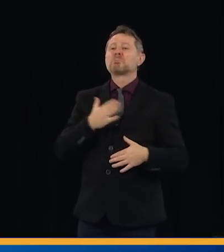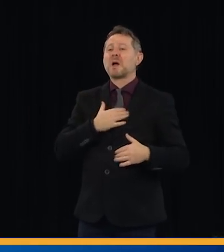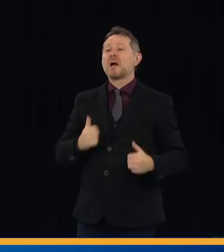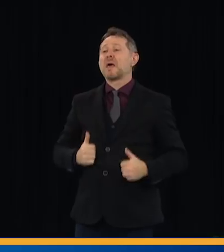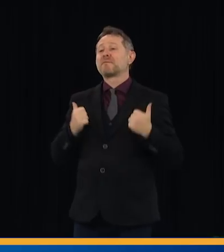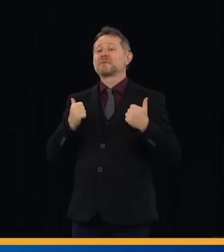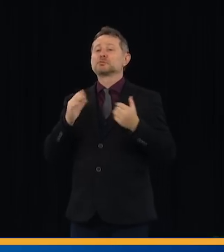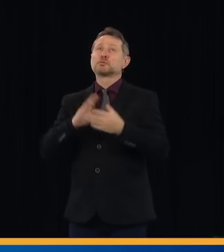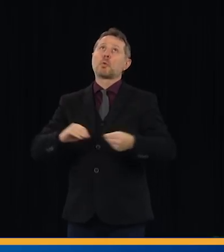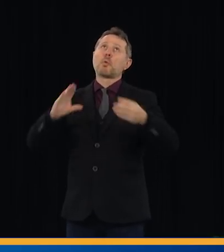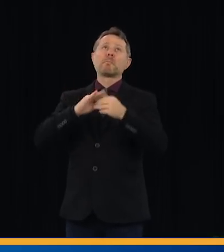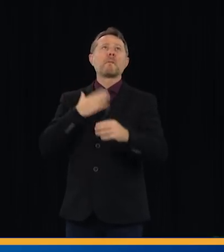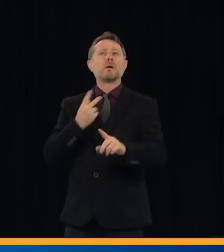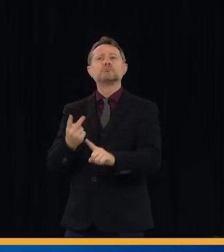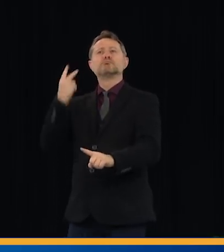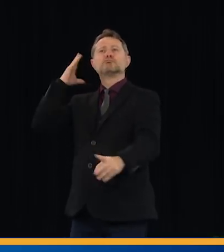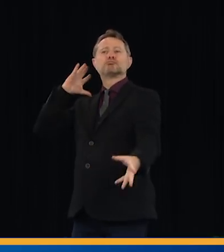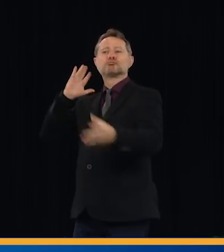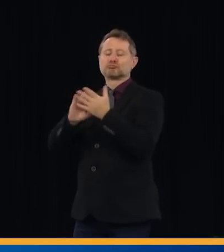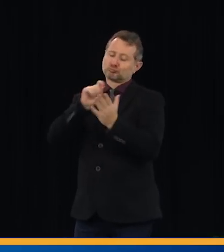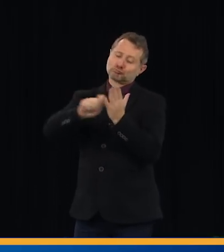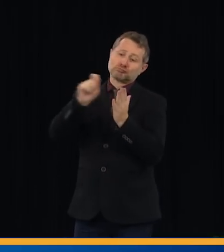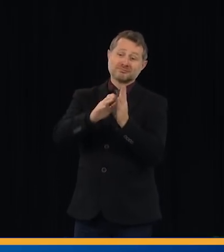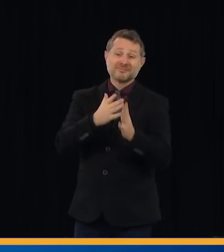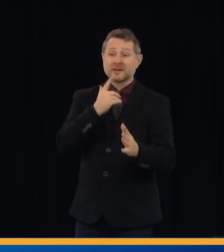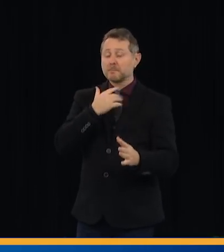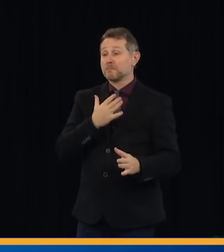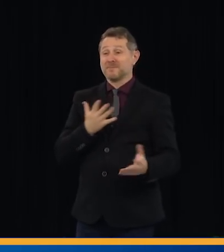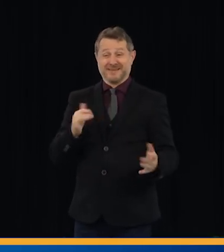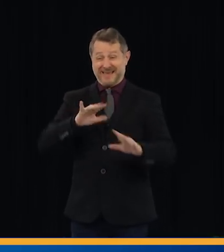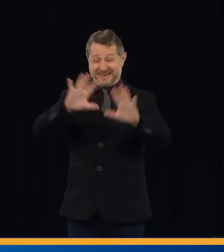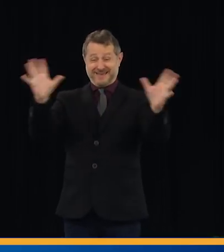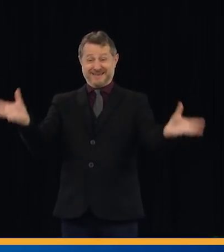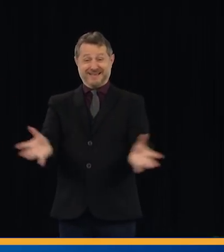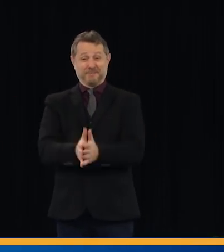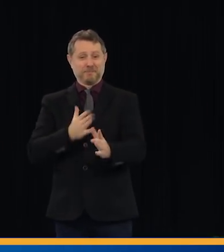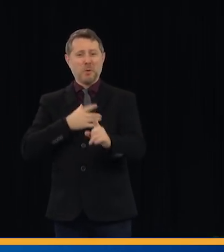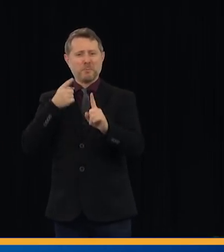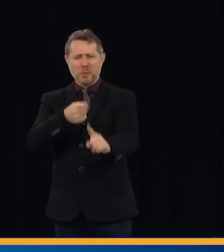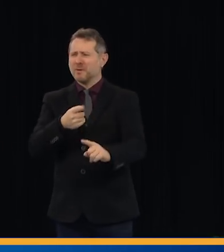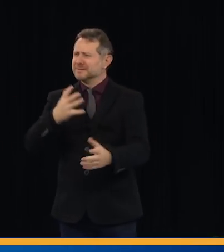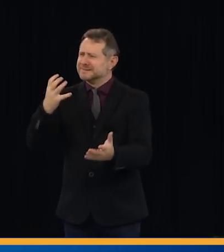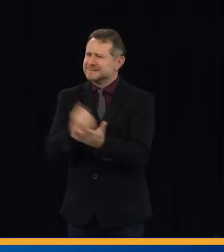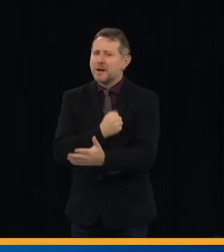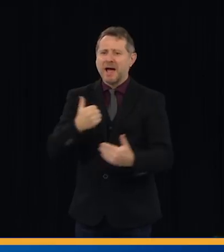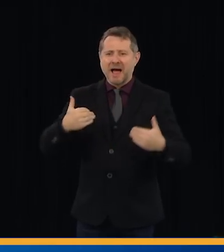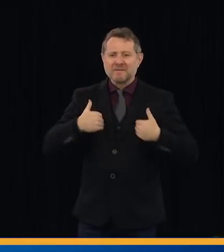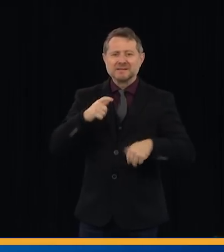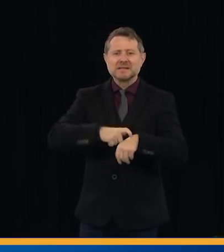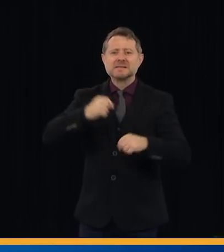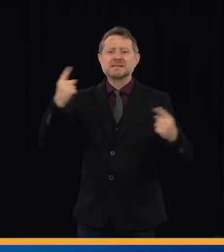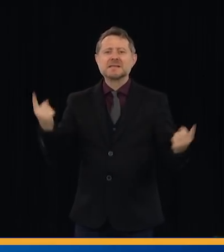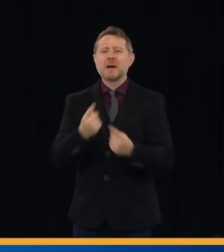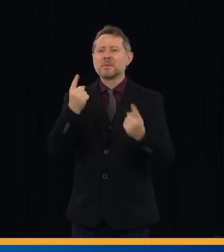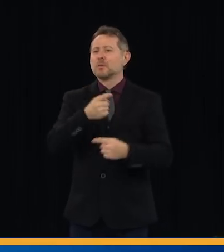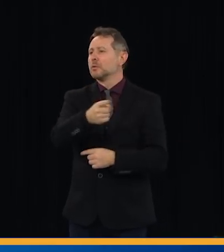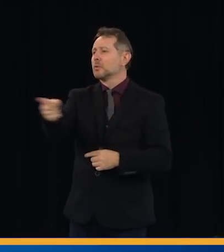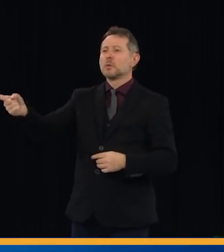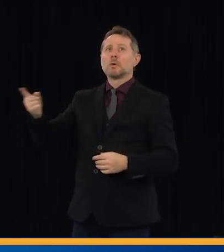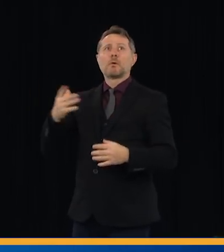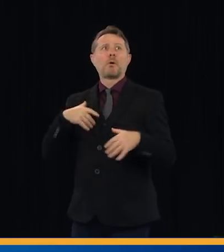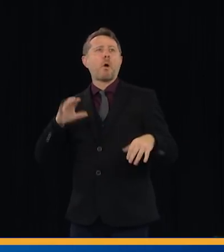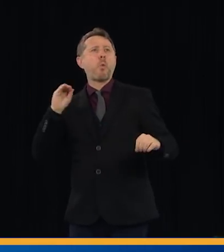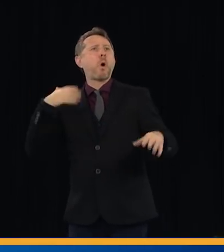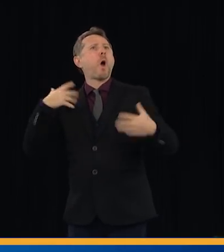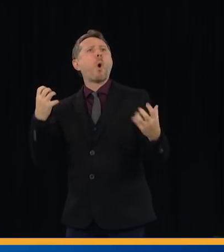story. You know, find a way. You have the advantage of time here. And you have the advantage